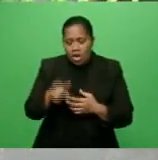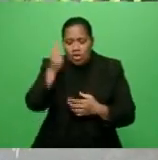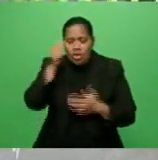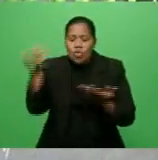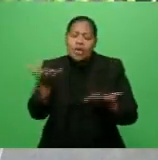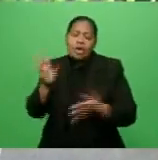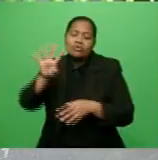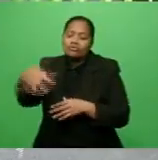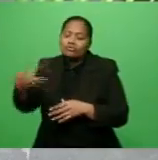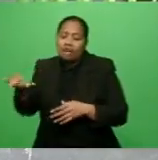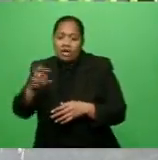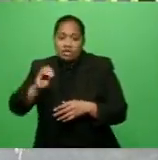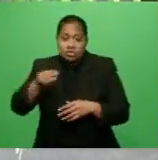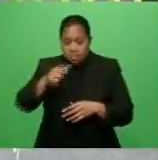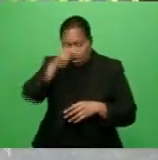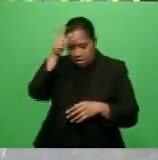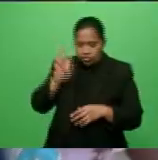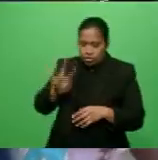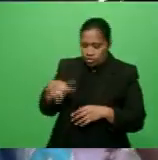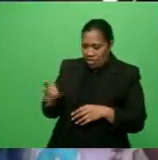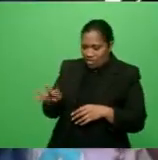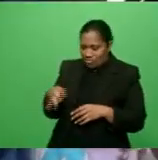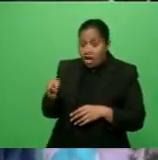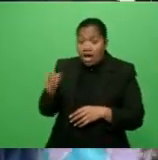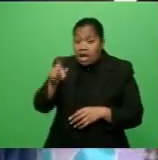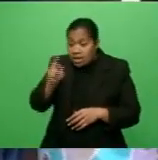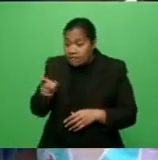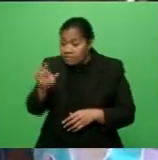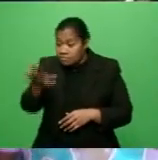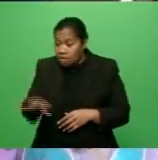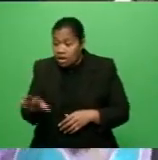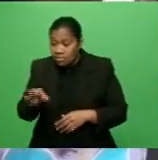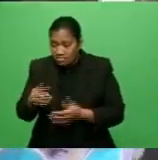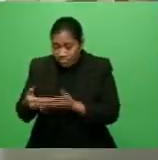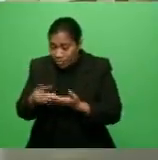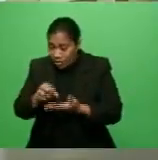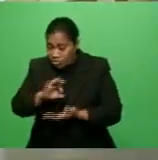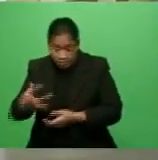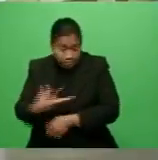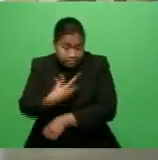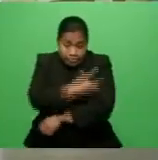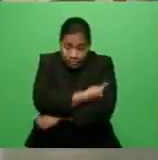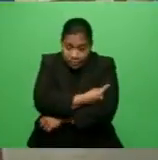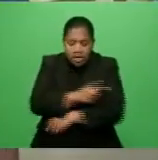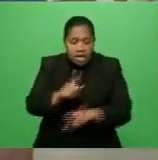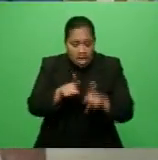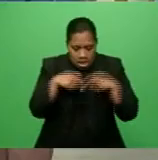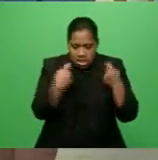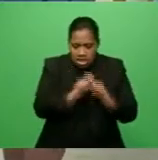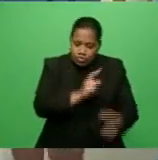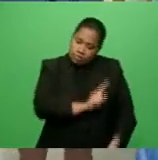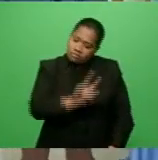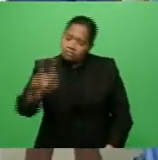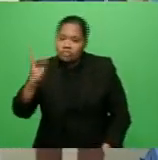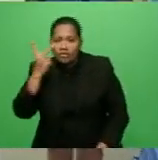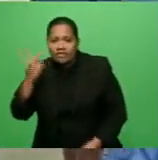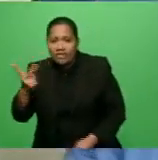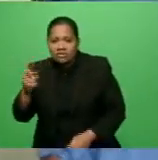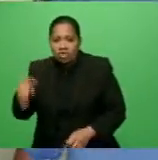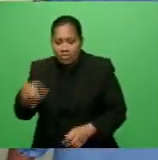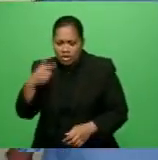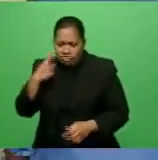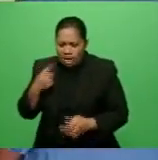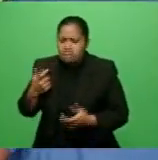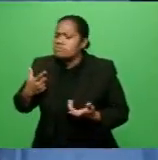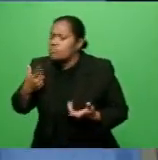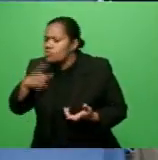they're being watched. And if they don't turn up for their vaccination, our teams actually go to their address or calls them and visits them. and tries to understand the